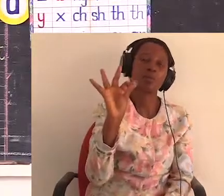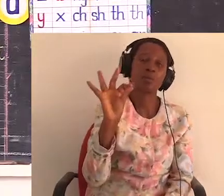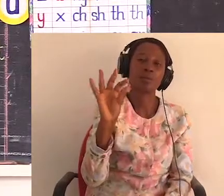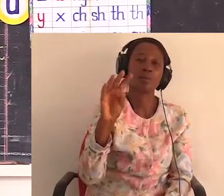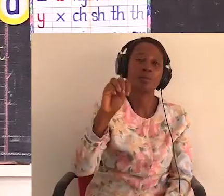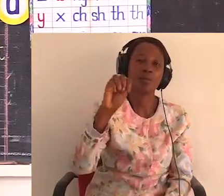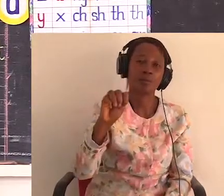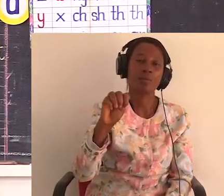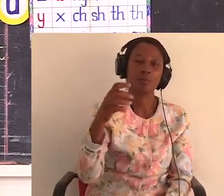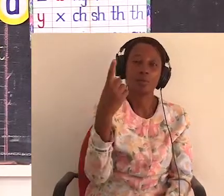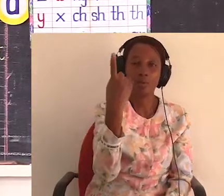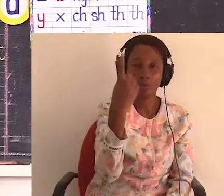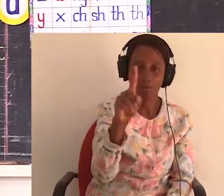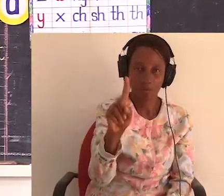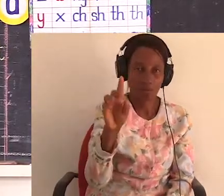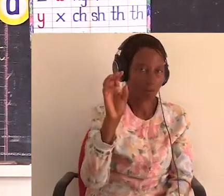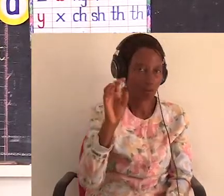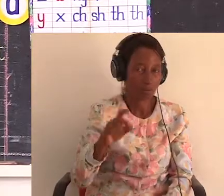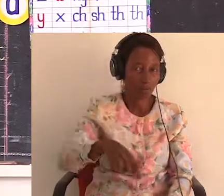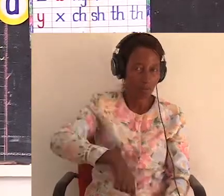The initial sound here is K.